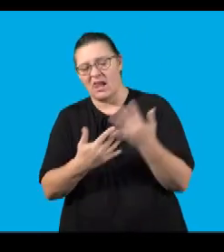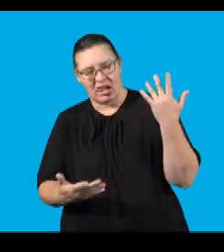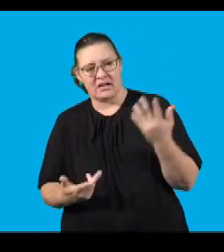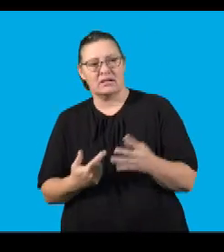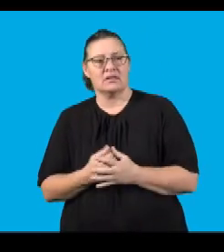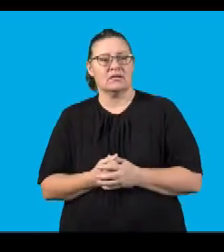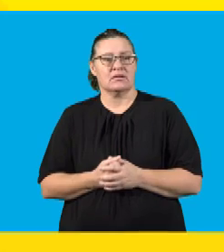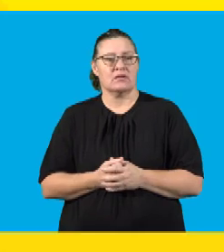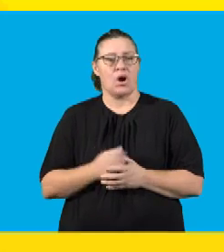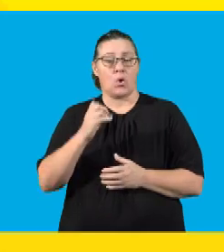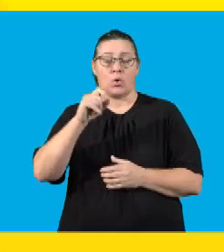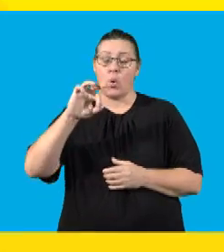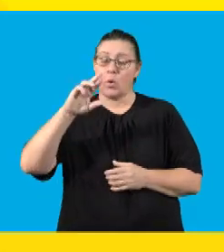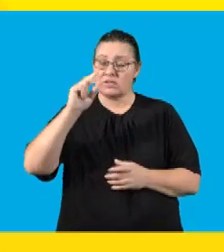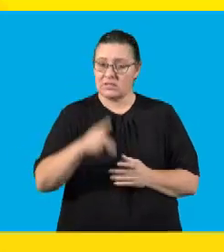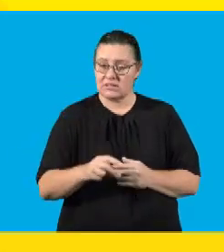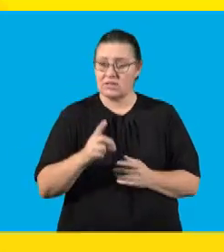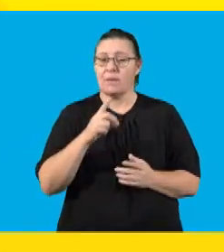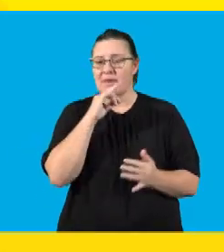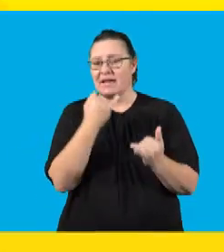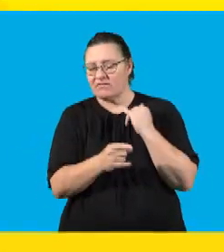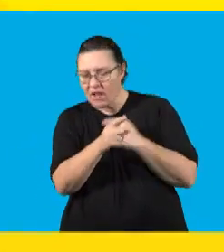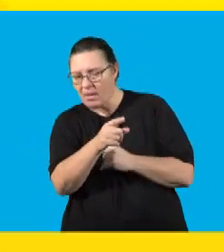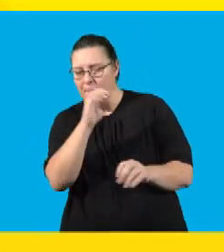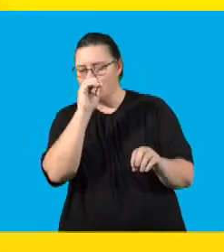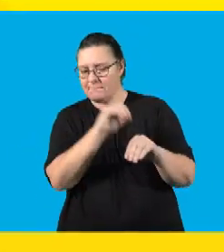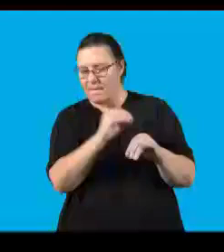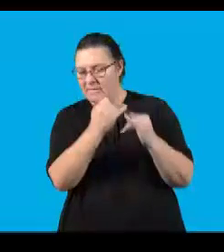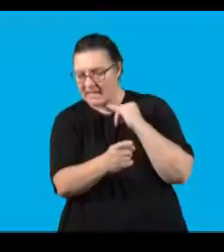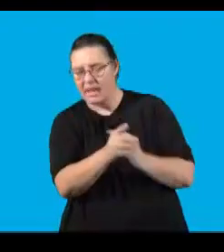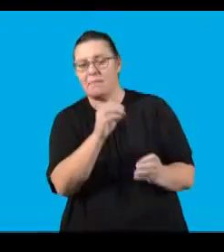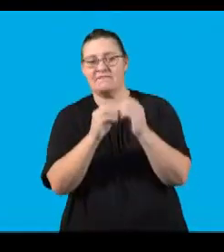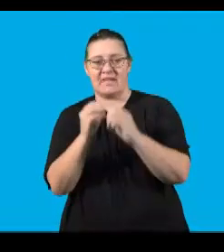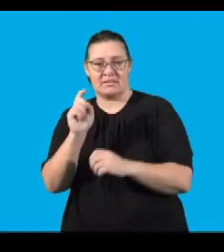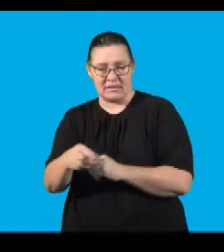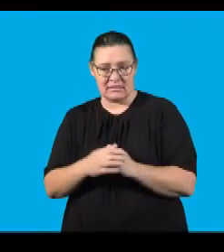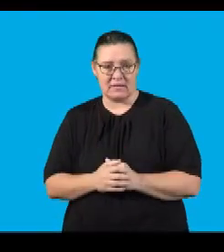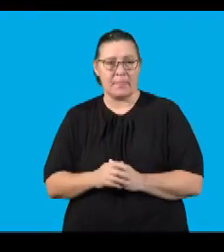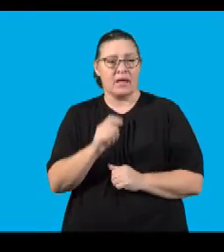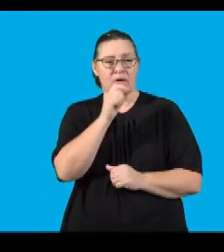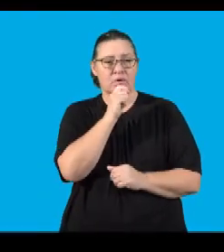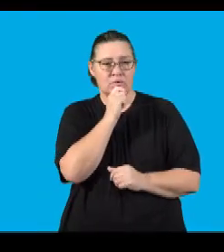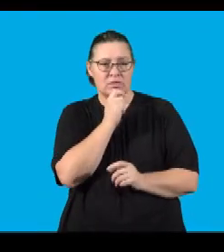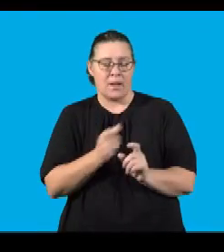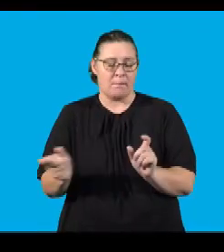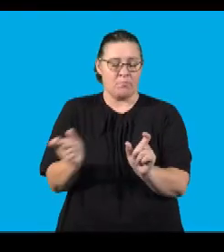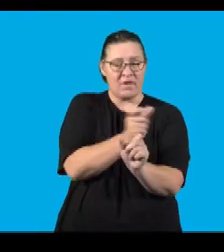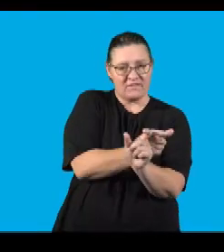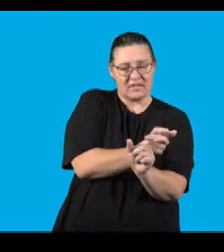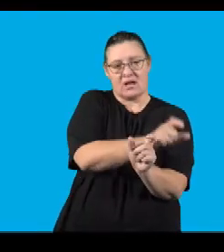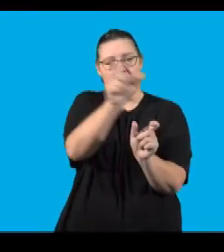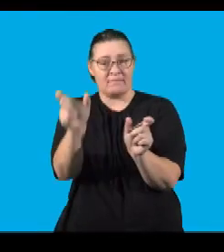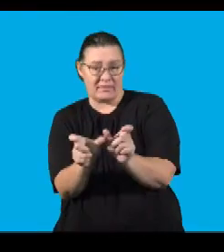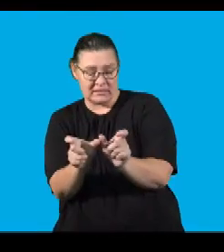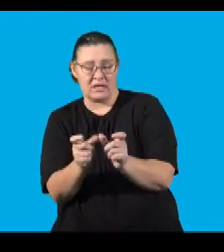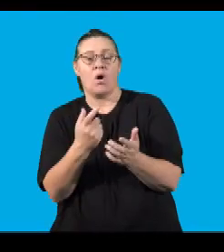errors, normally they will ask you to identify or correct a concord error. The use of prefixes and suffixes within the text